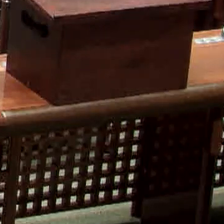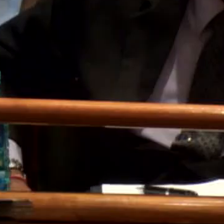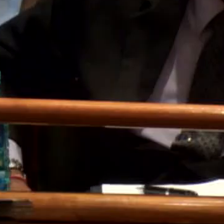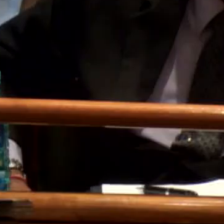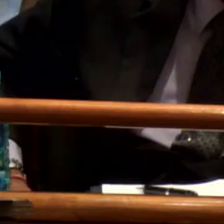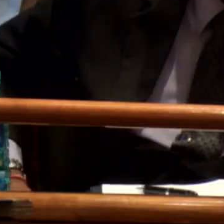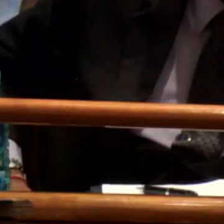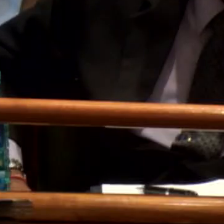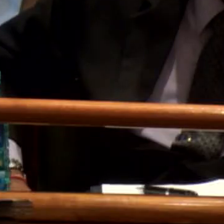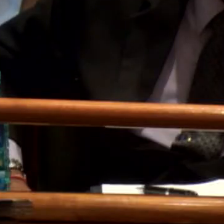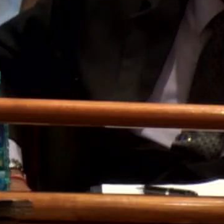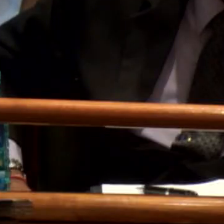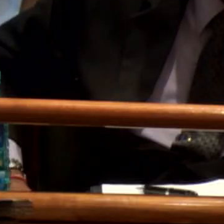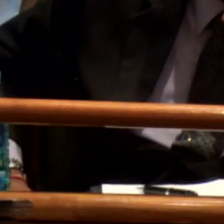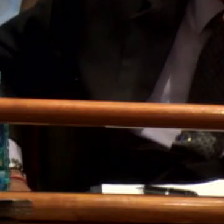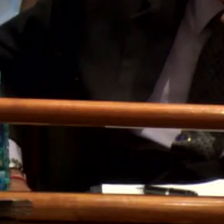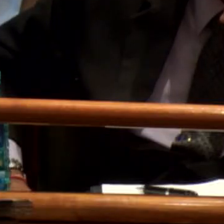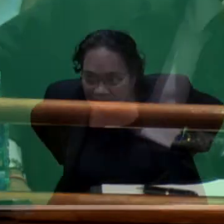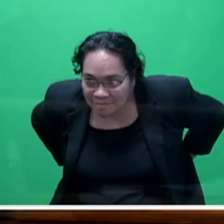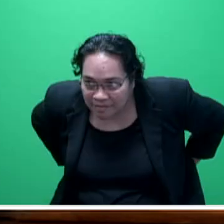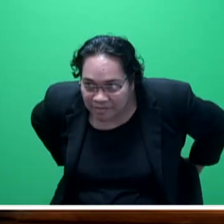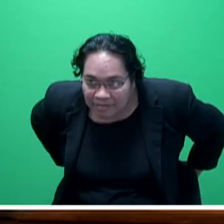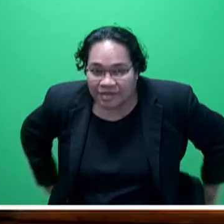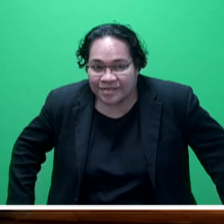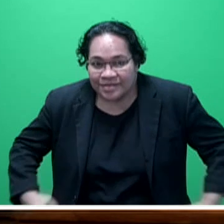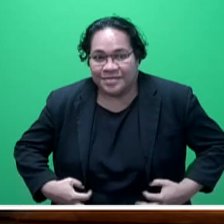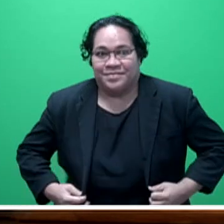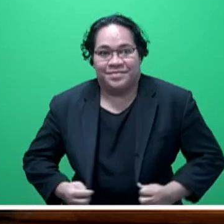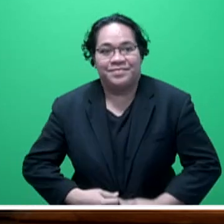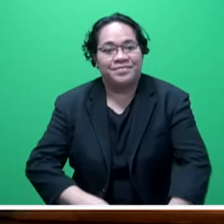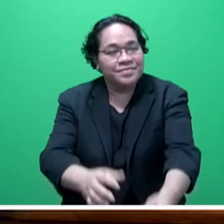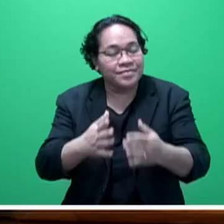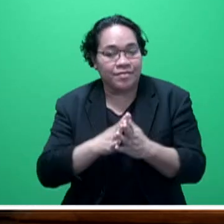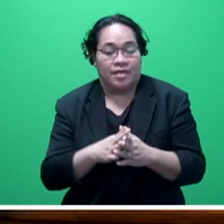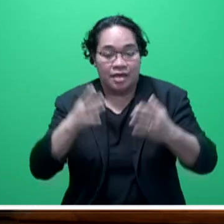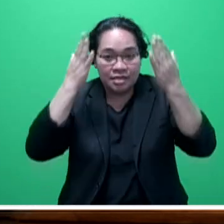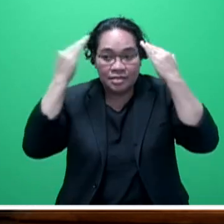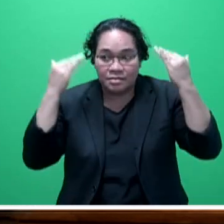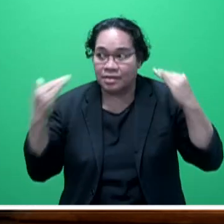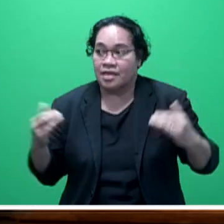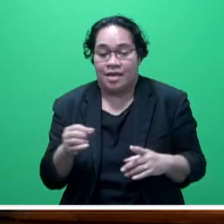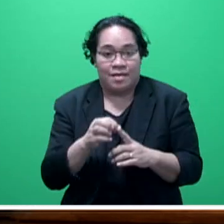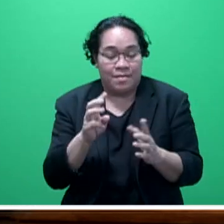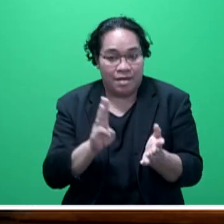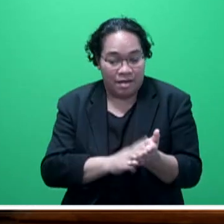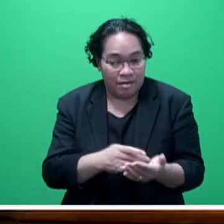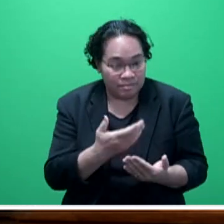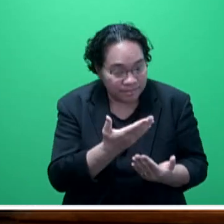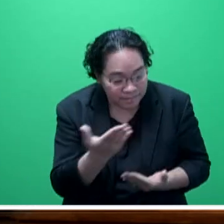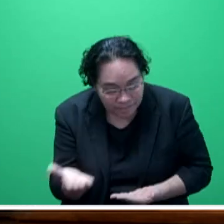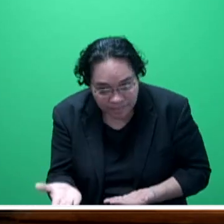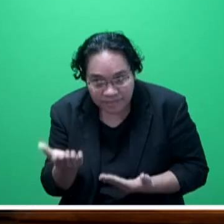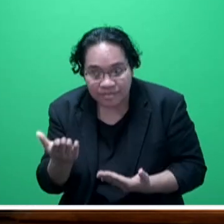Honorable Speaker, Honorable Prime Minister, the Honorable Leader of Opposition, and Honorable members